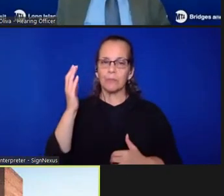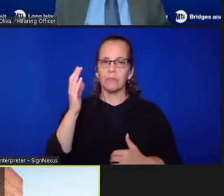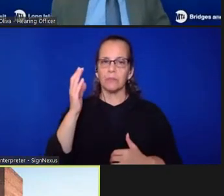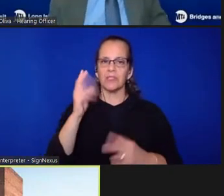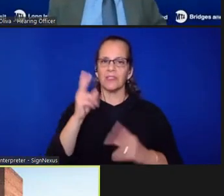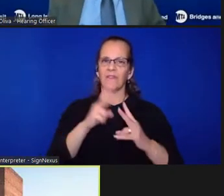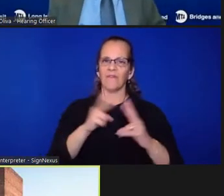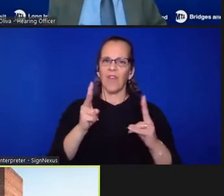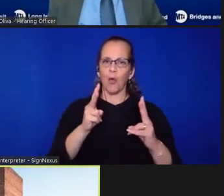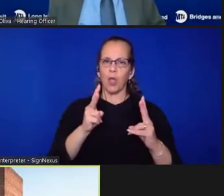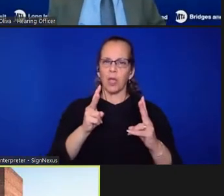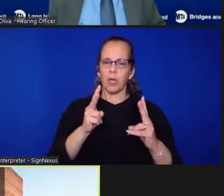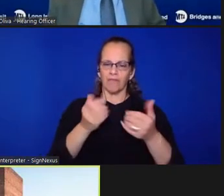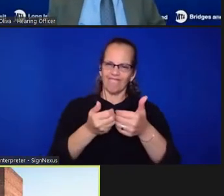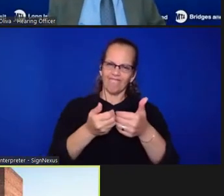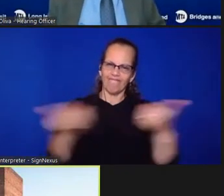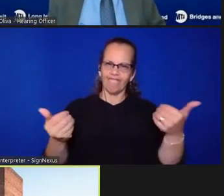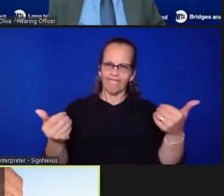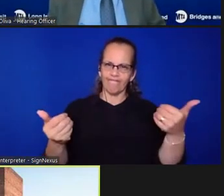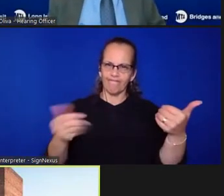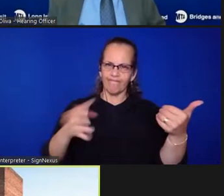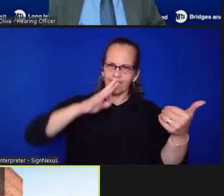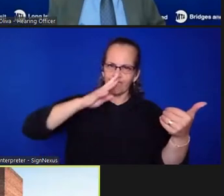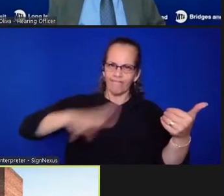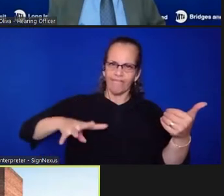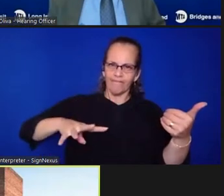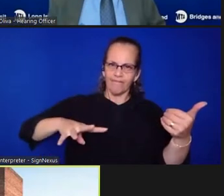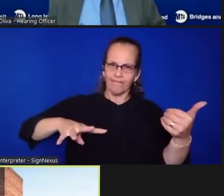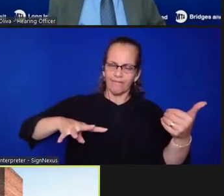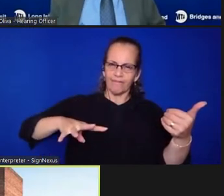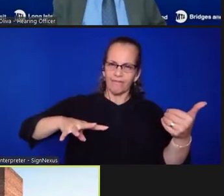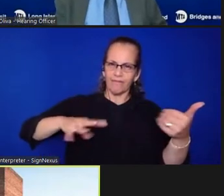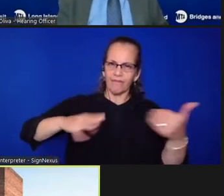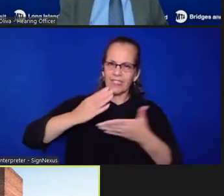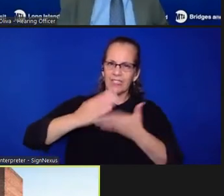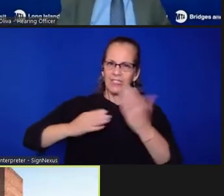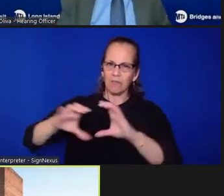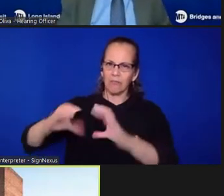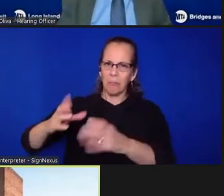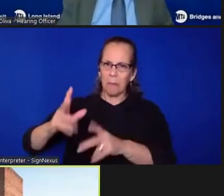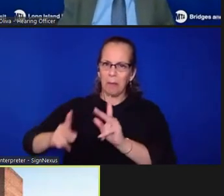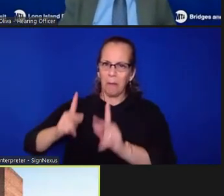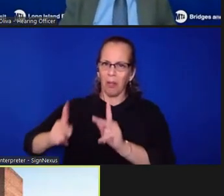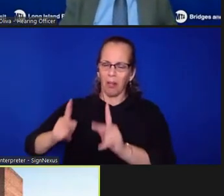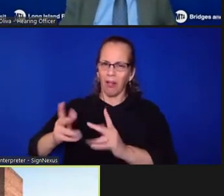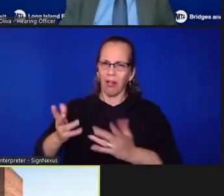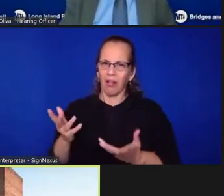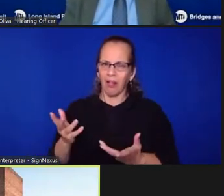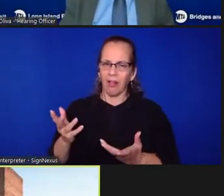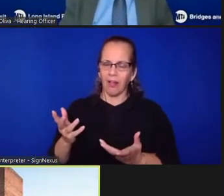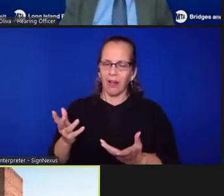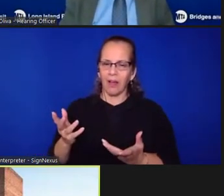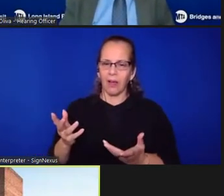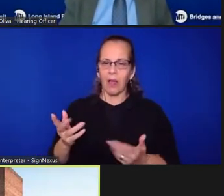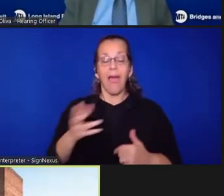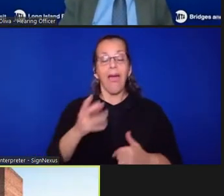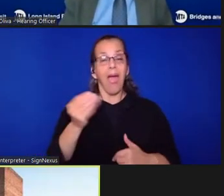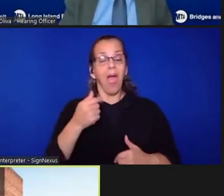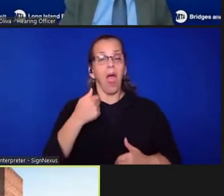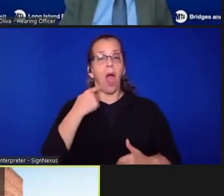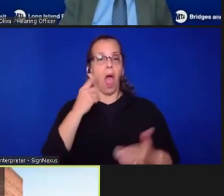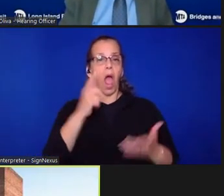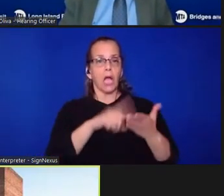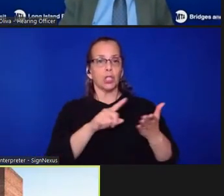and uh there is not a whole lot of consideration that has gone into into this and I've also looked up you know the